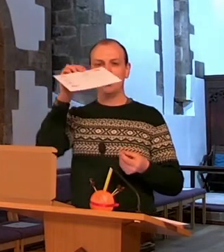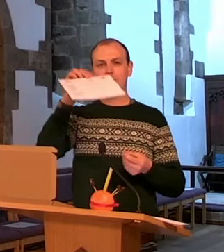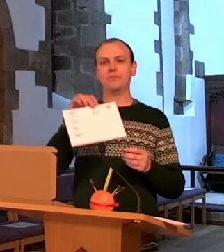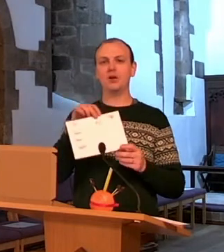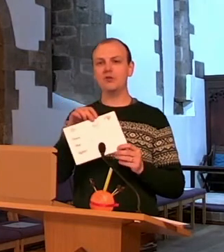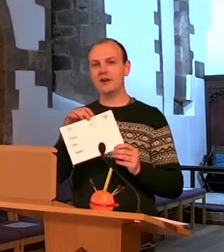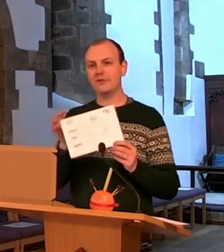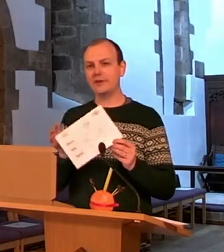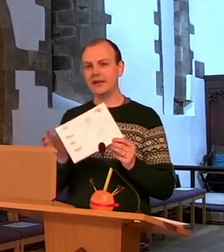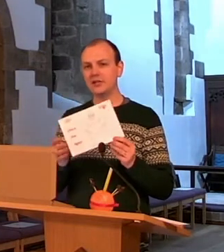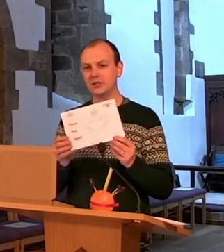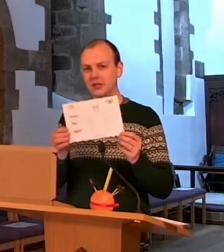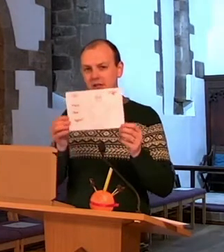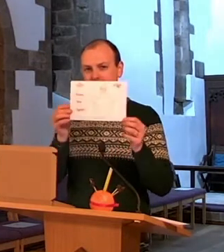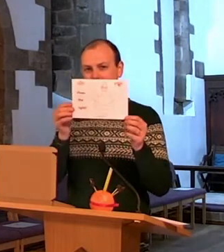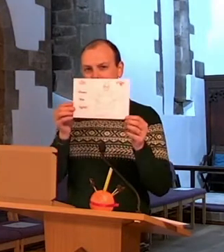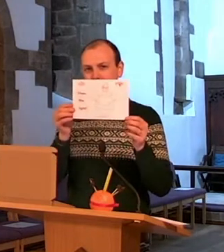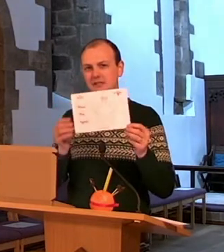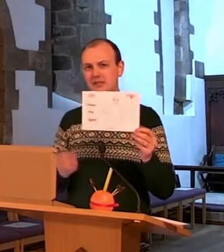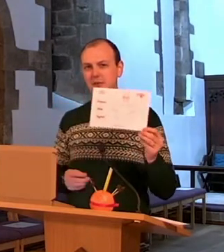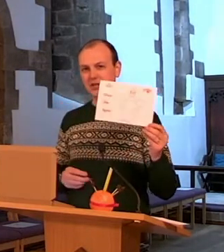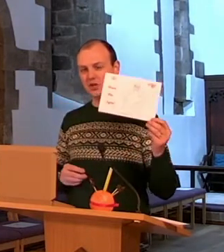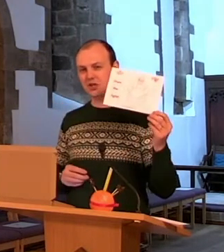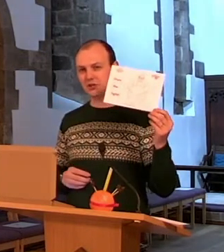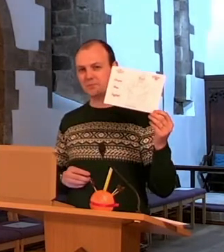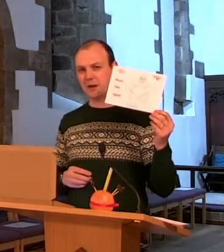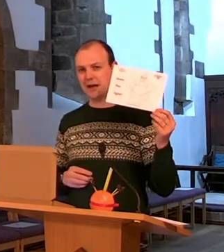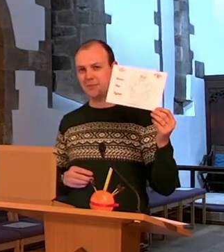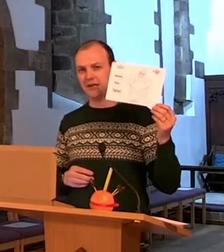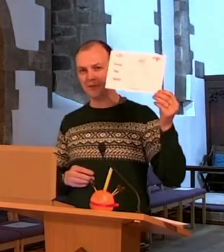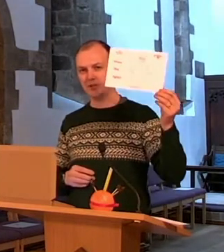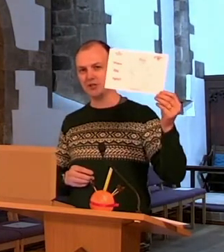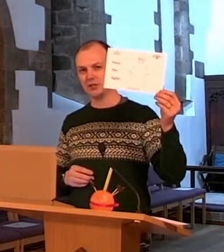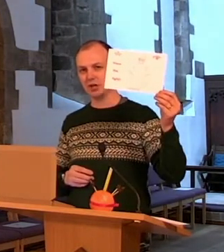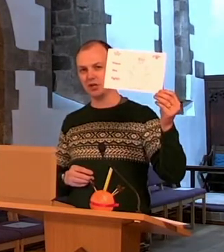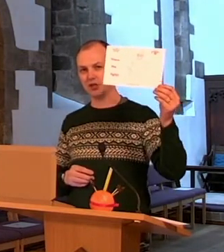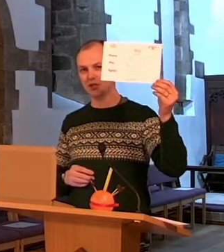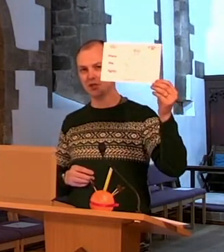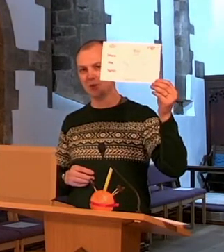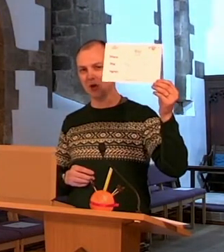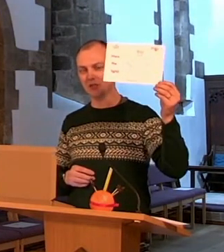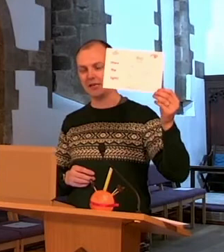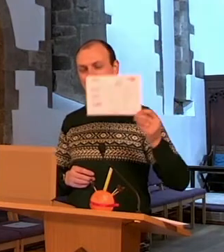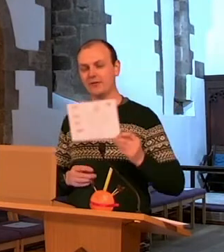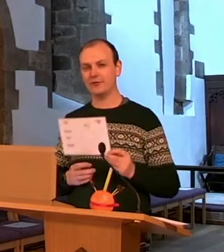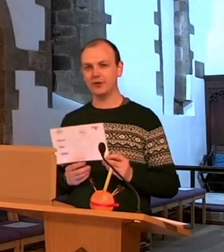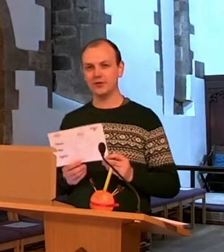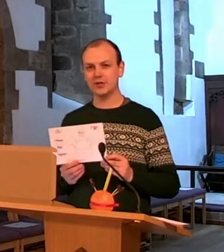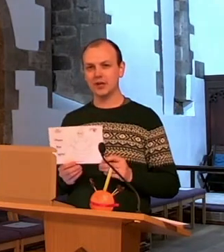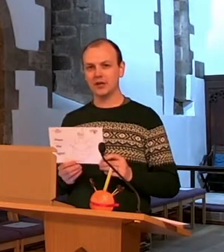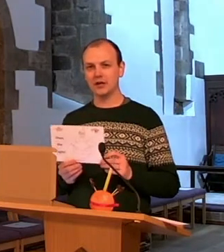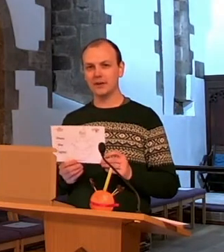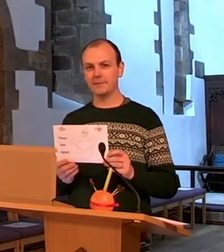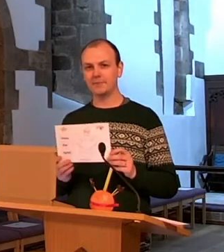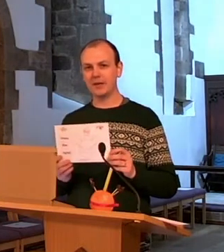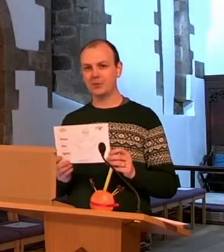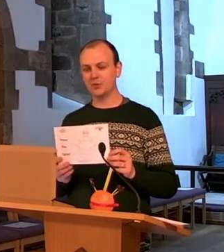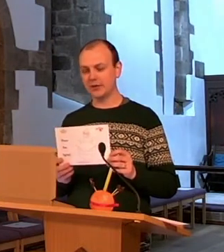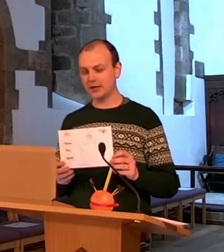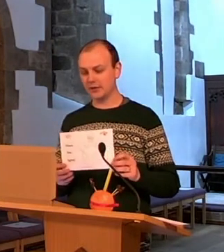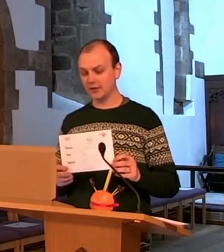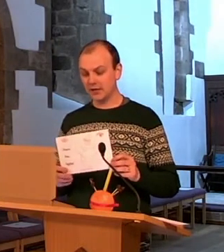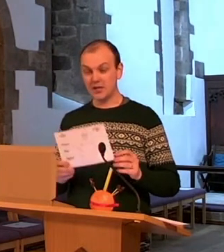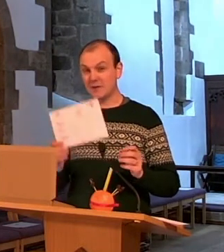then go around the village and see whether you can, how many of these cards you can spot in different